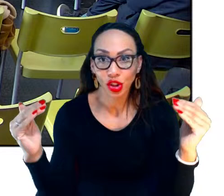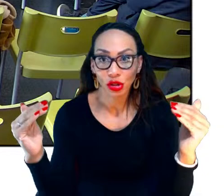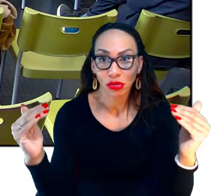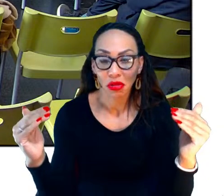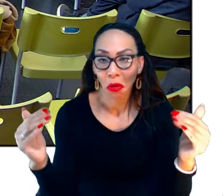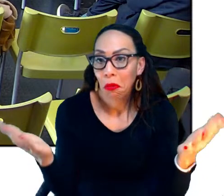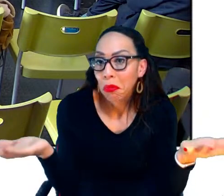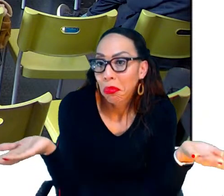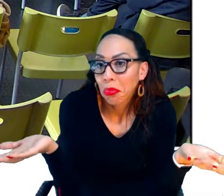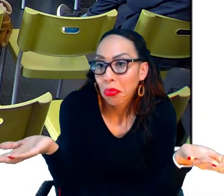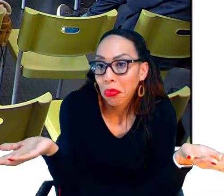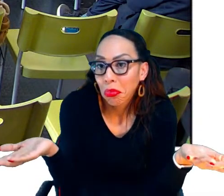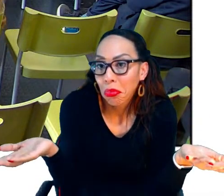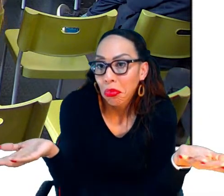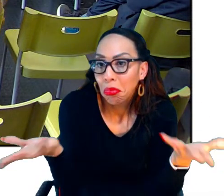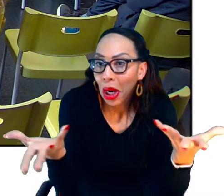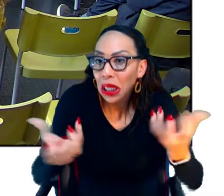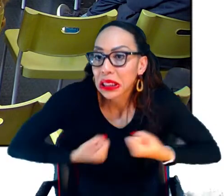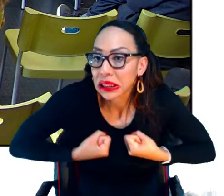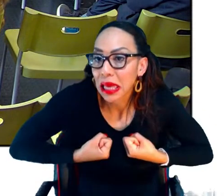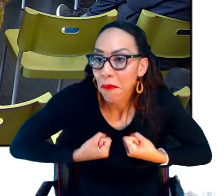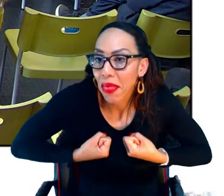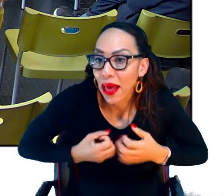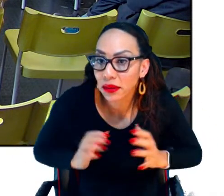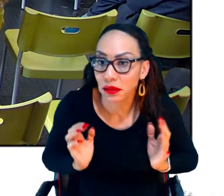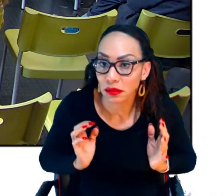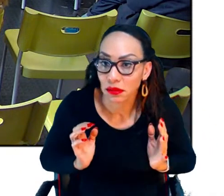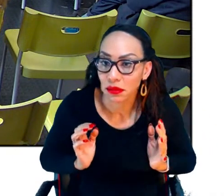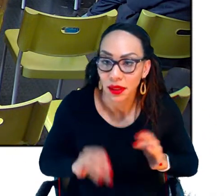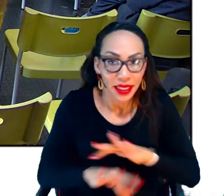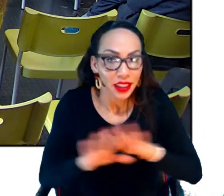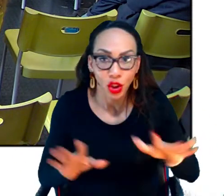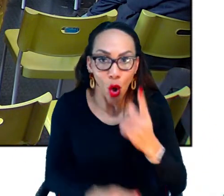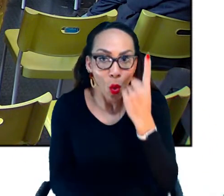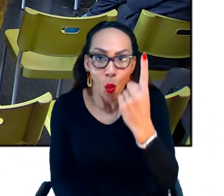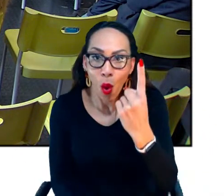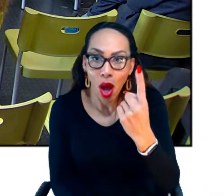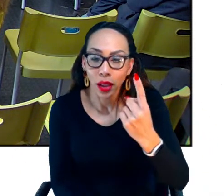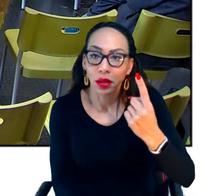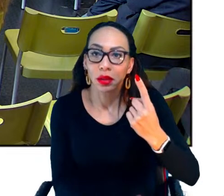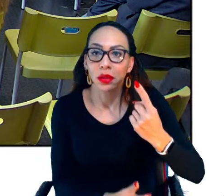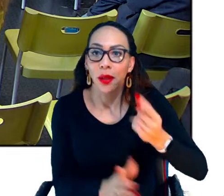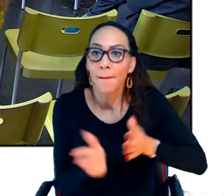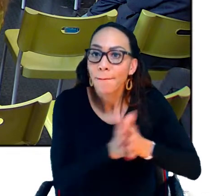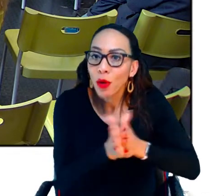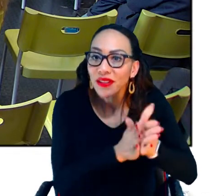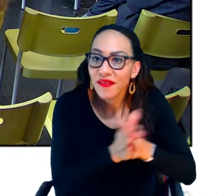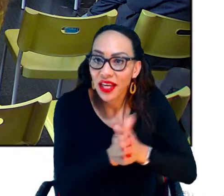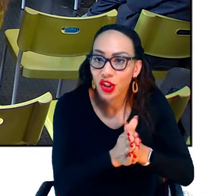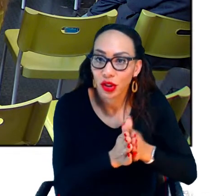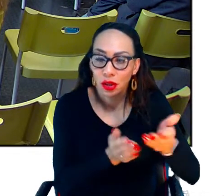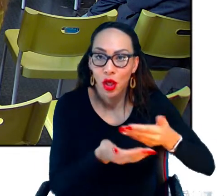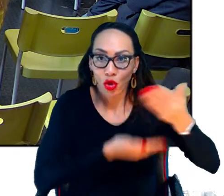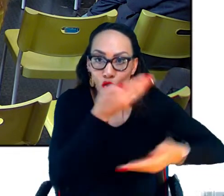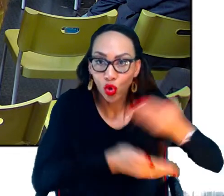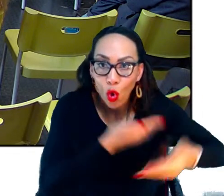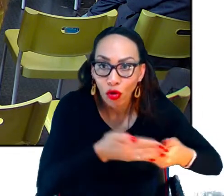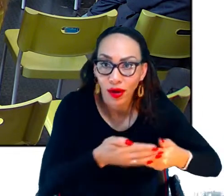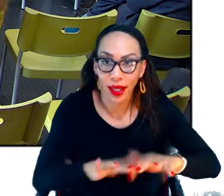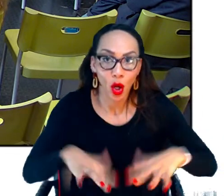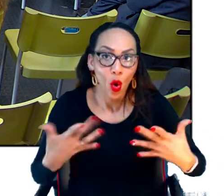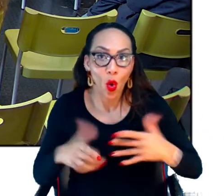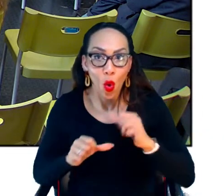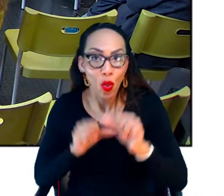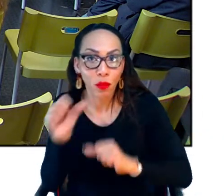one thing, the narrative, or the process. So yeah. I've